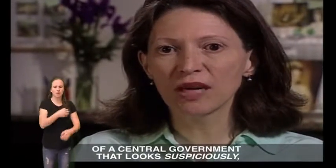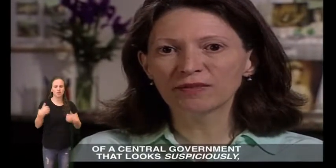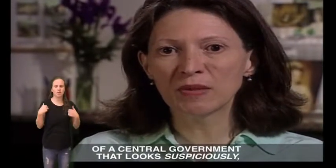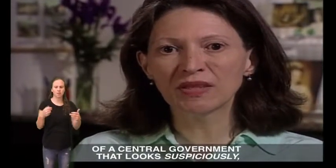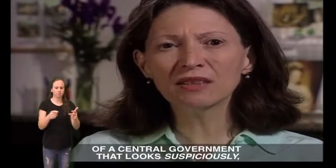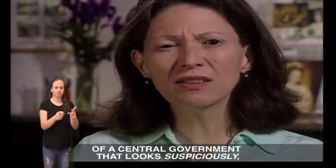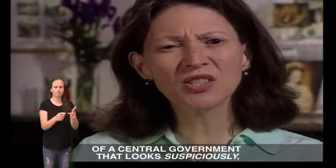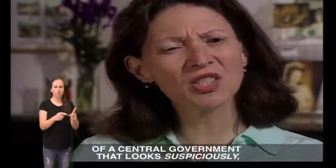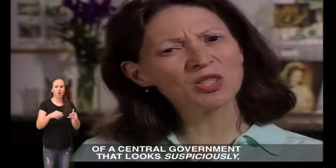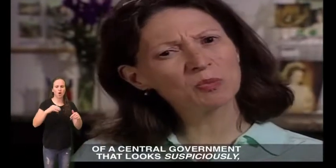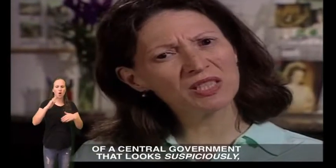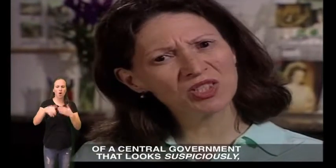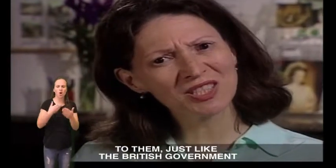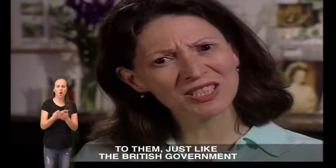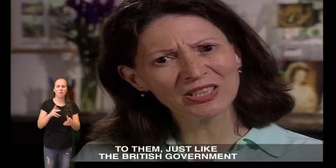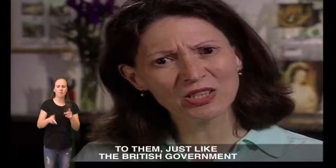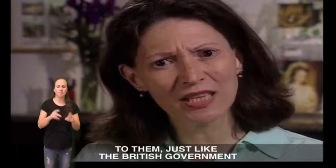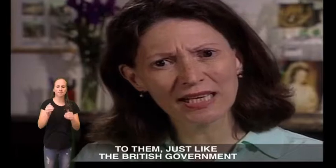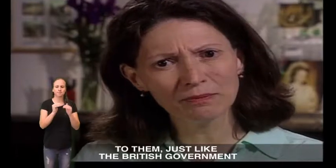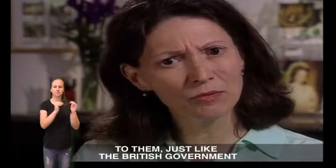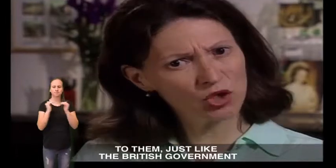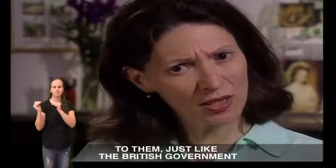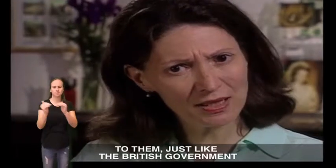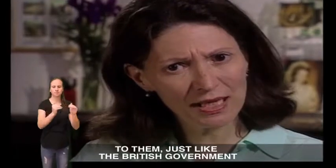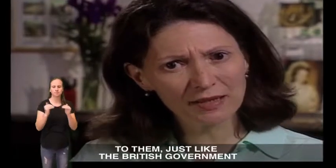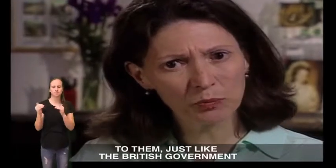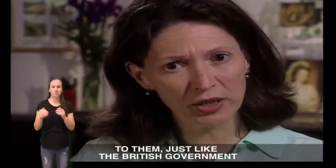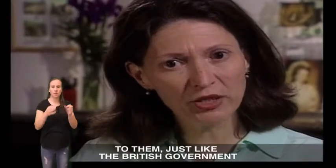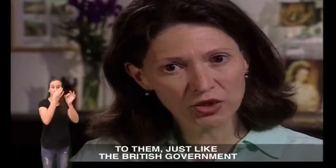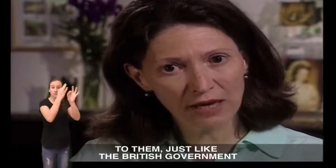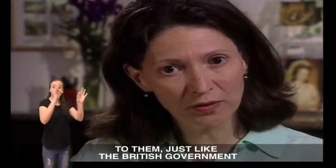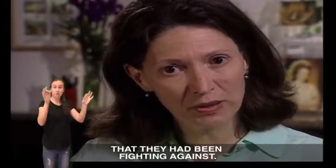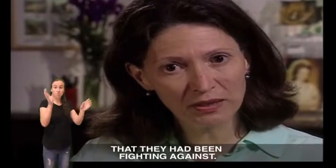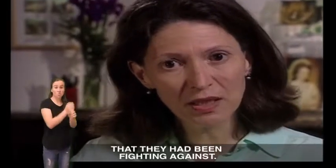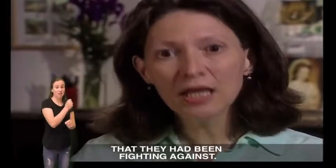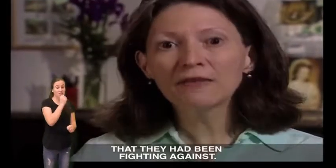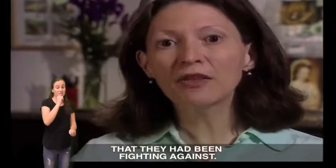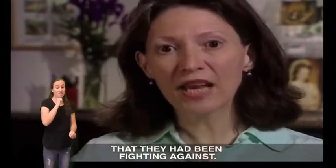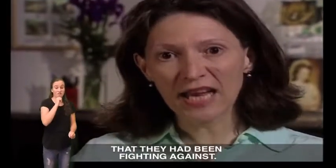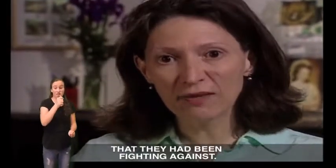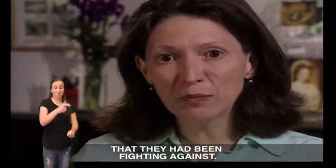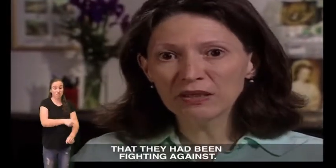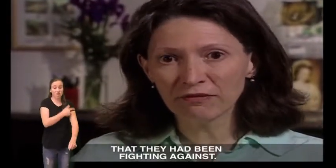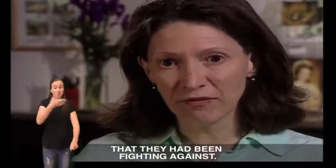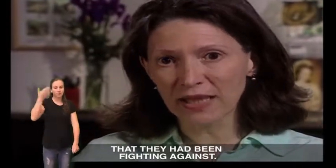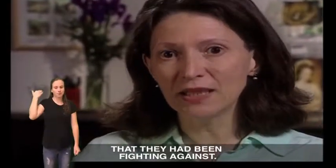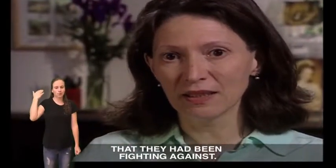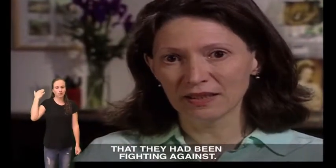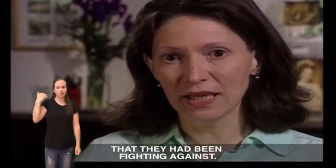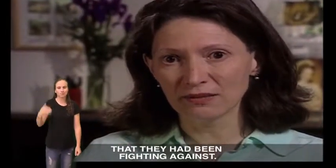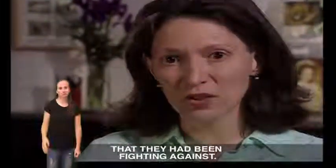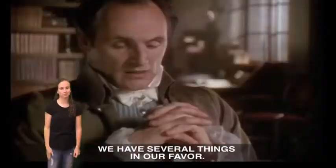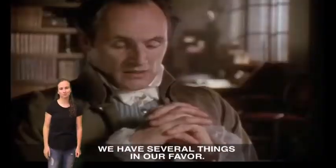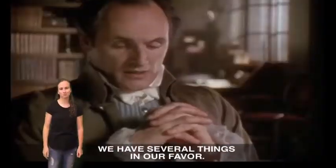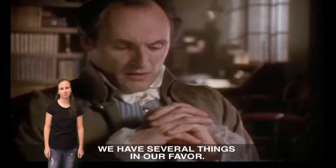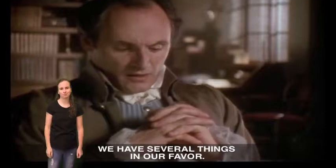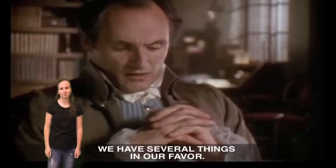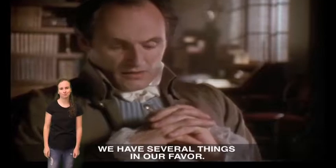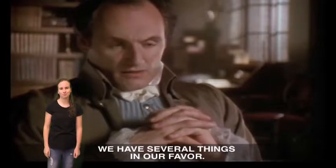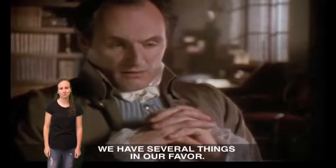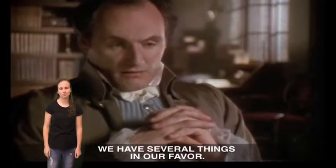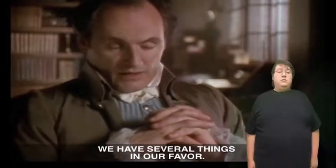a central government that looks suspiciously to them just like the British government that they have been fighting against.